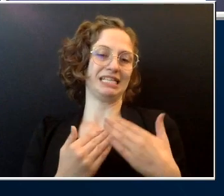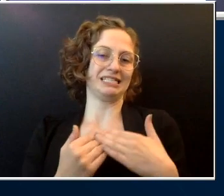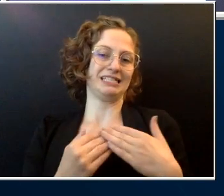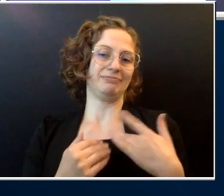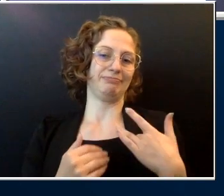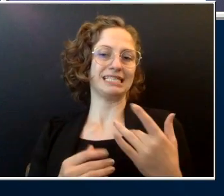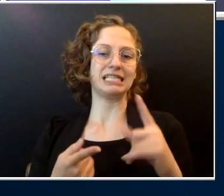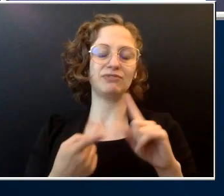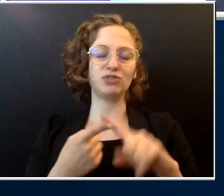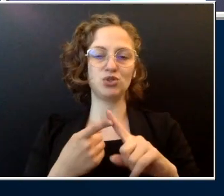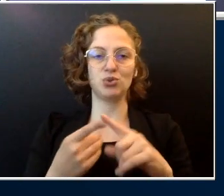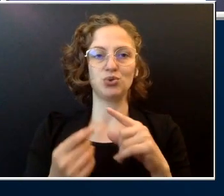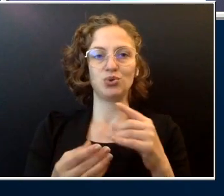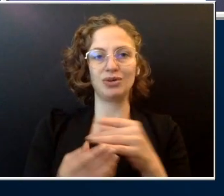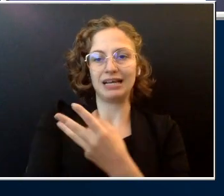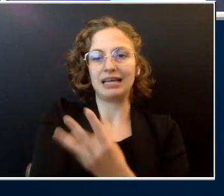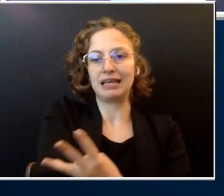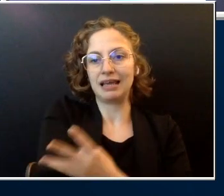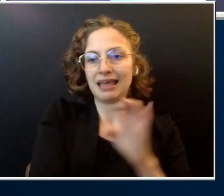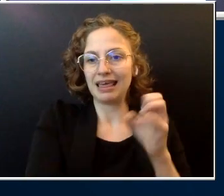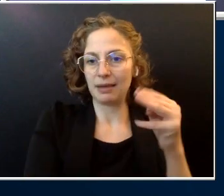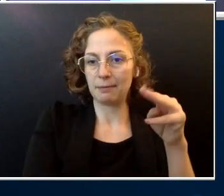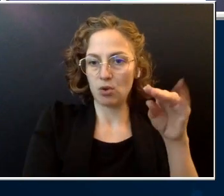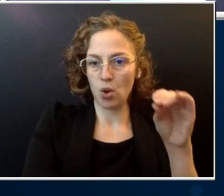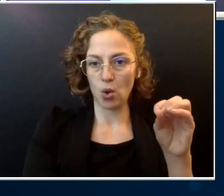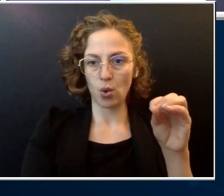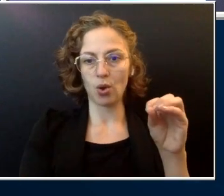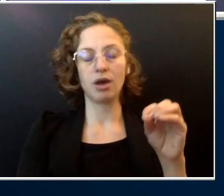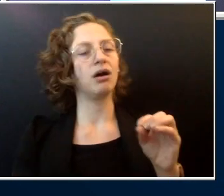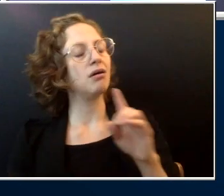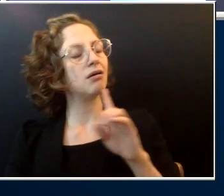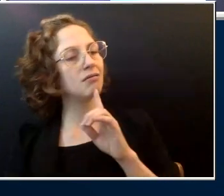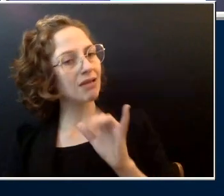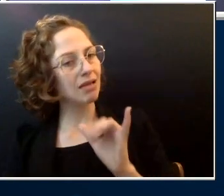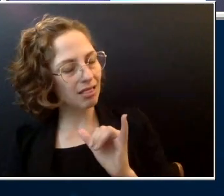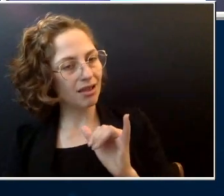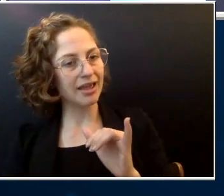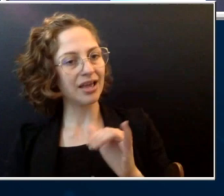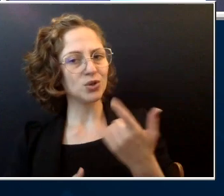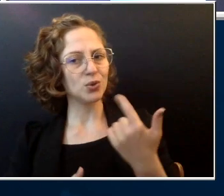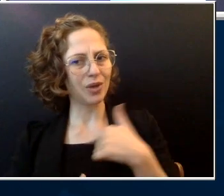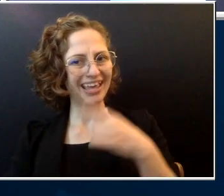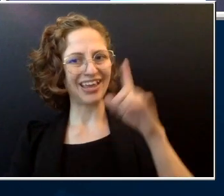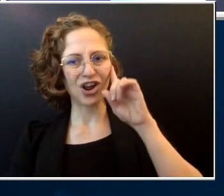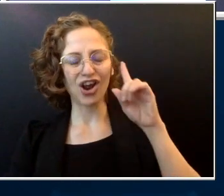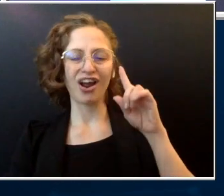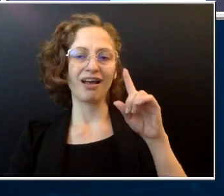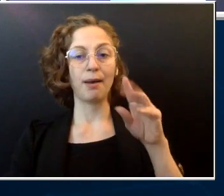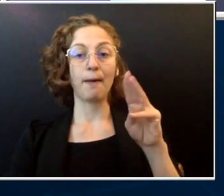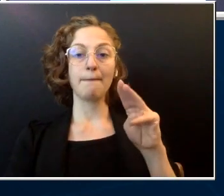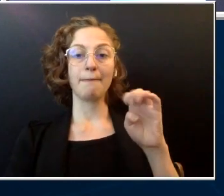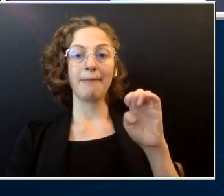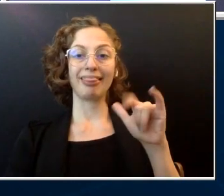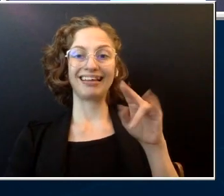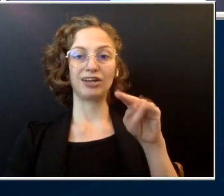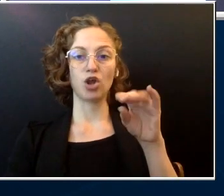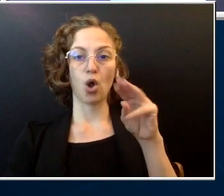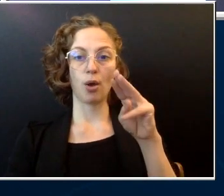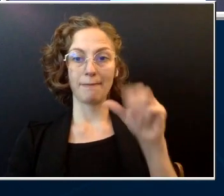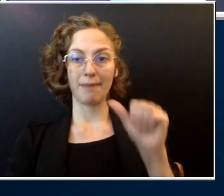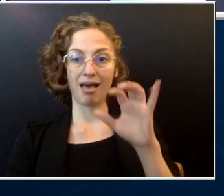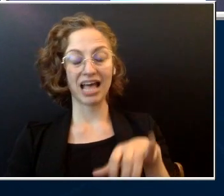hear melanoma is the word you do not want to hear, but Merkel cell, although rare, very much more aggressive. If it metastasizes, If yes. it